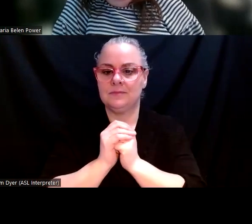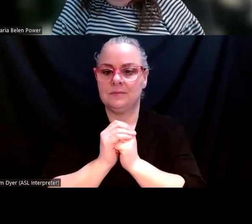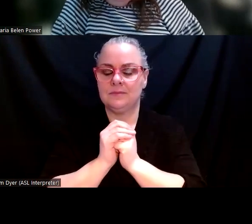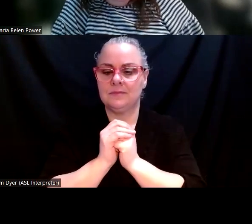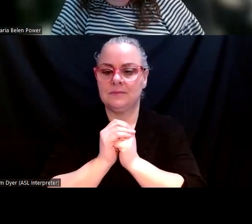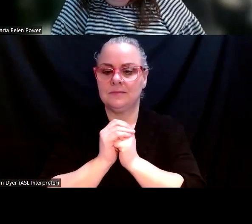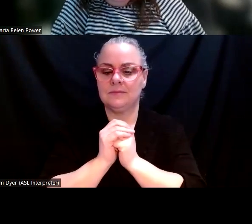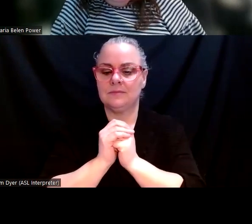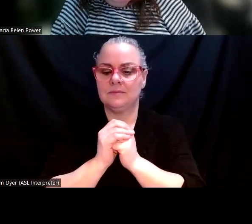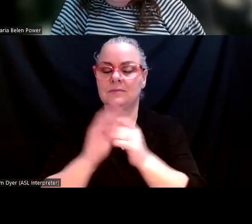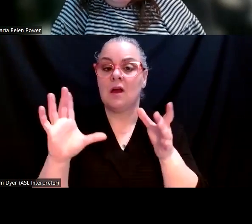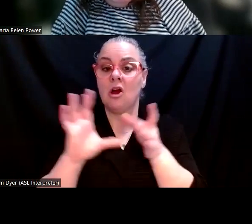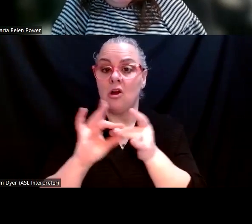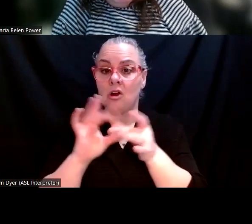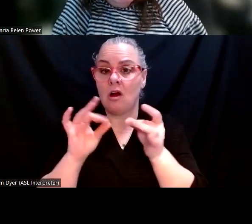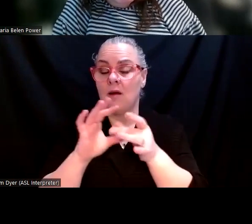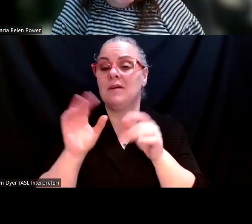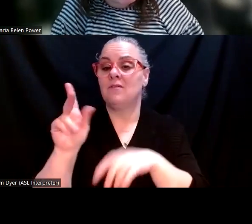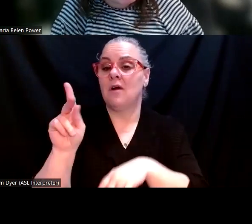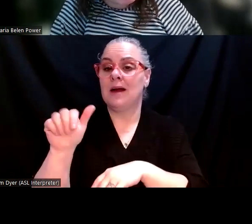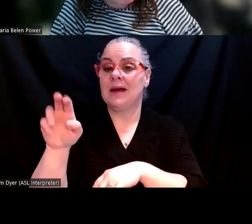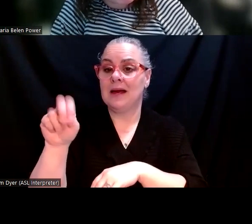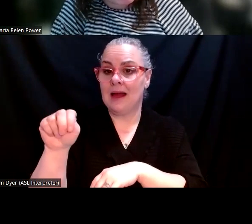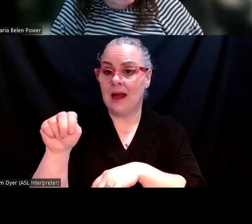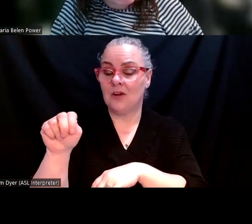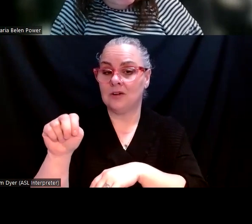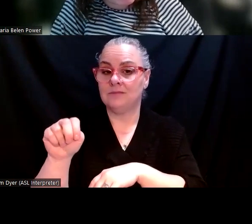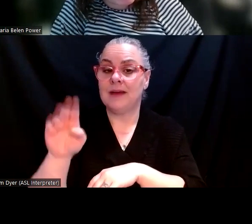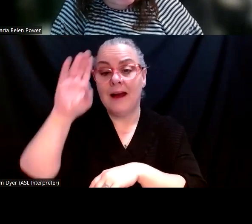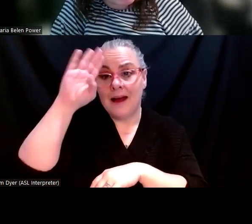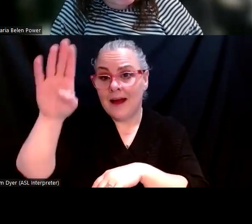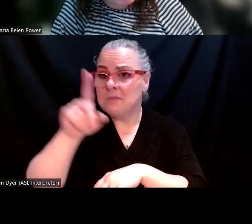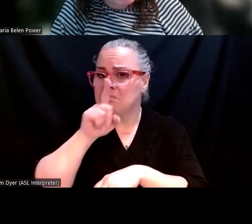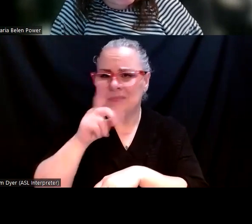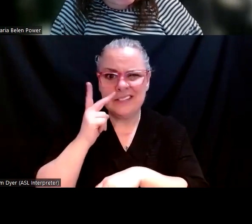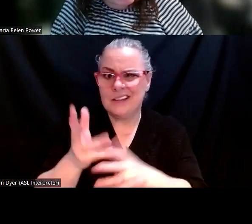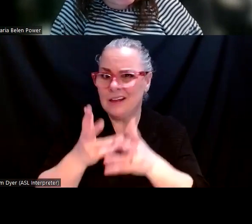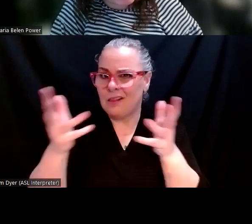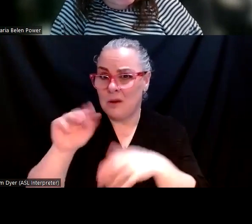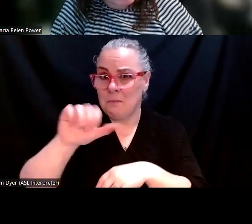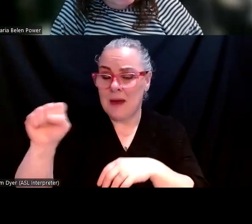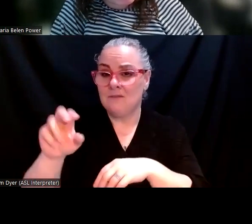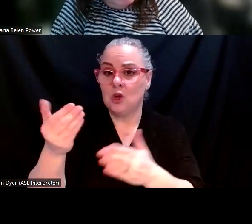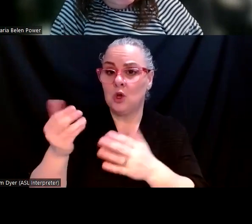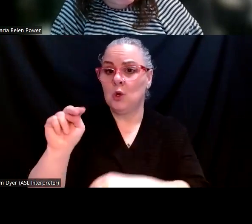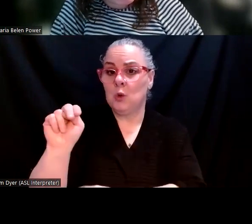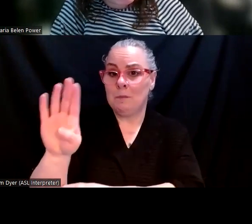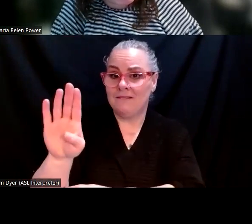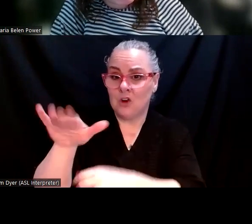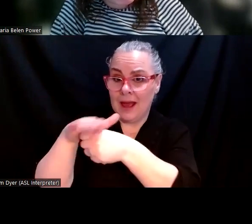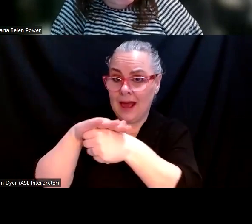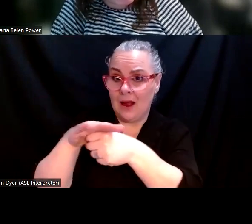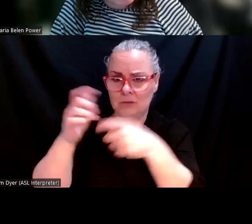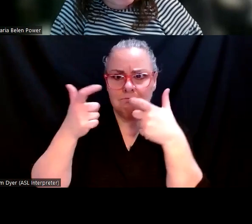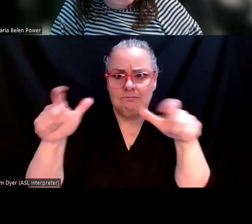A comment from Karen Valandry. Hi, I didn't see much mapped for the greater New Bedford area, which is a